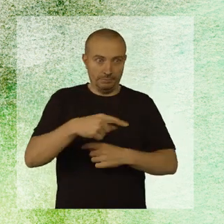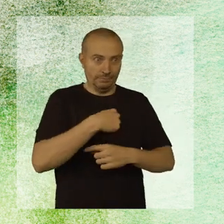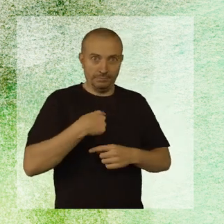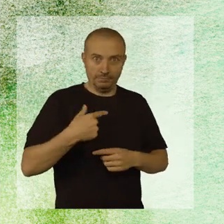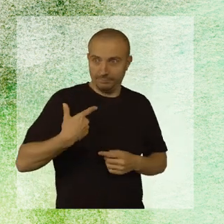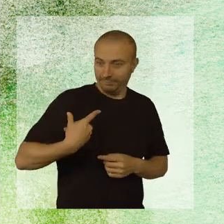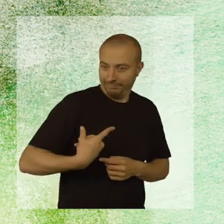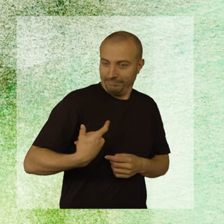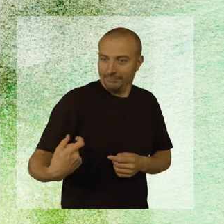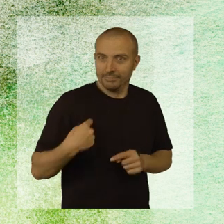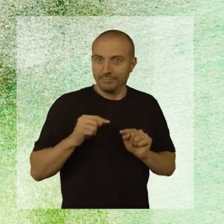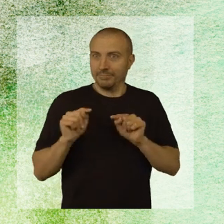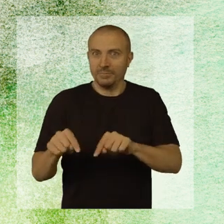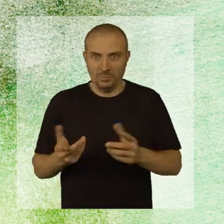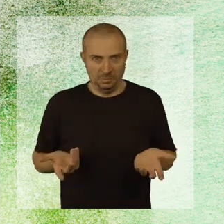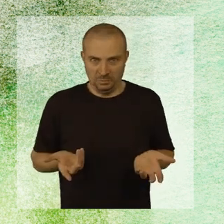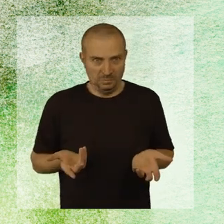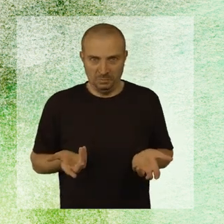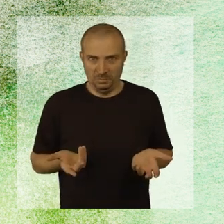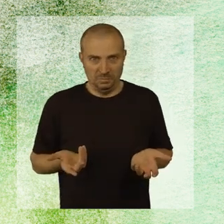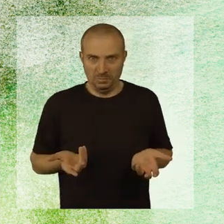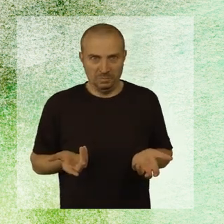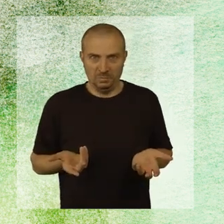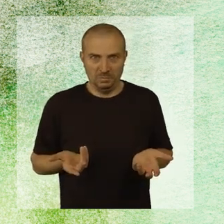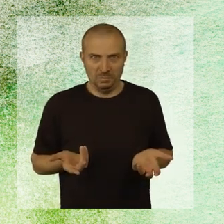soit les séminaires, les ateliers